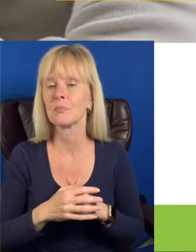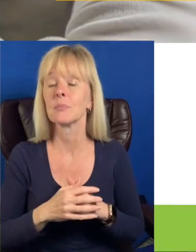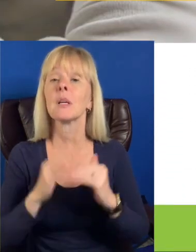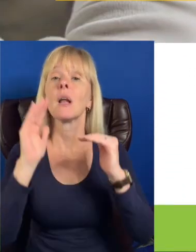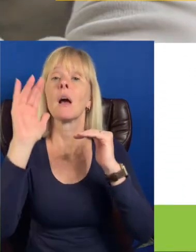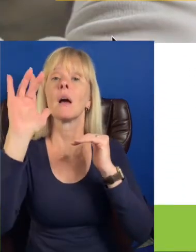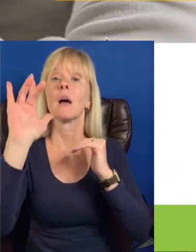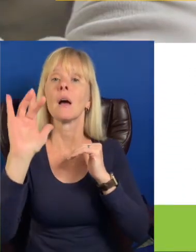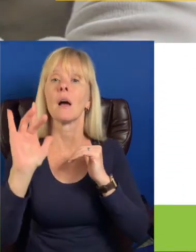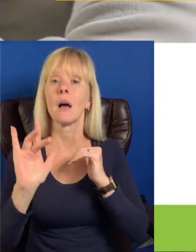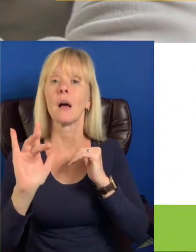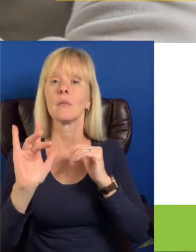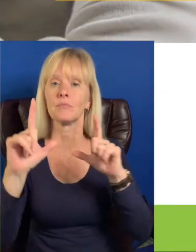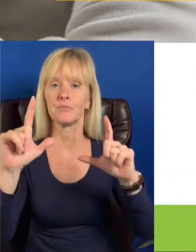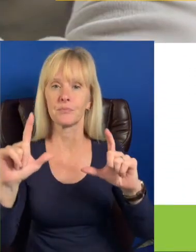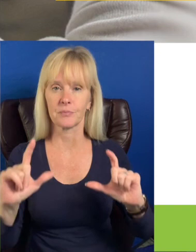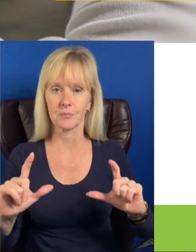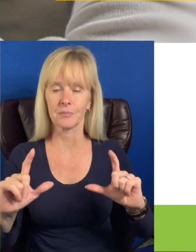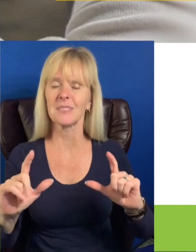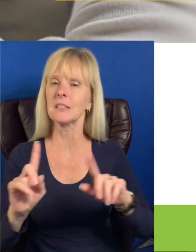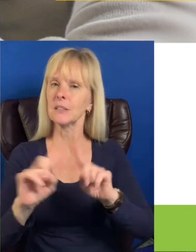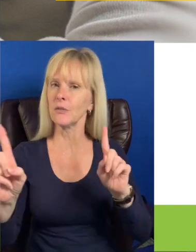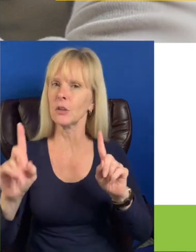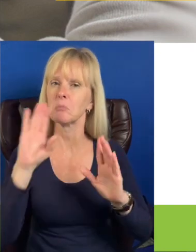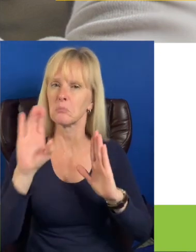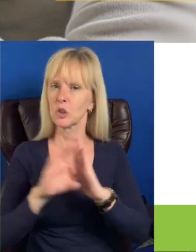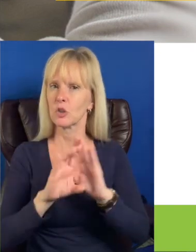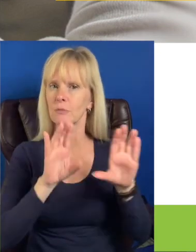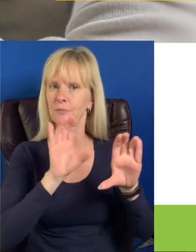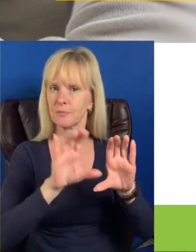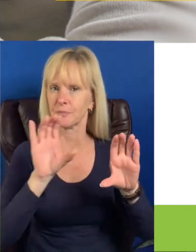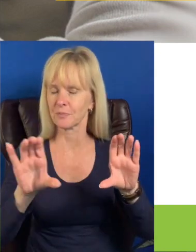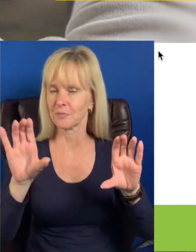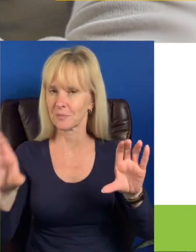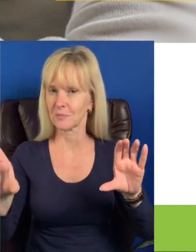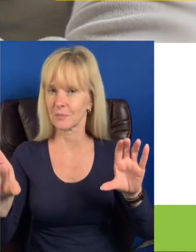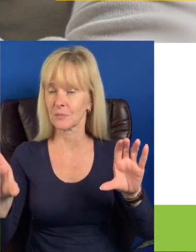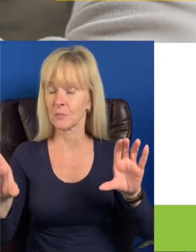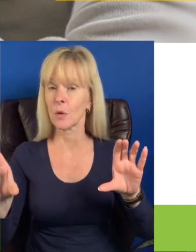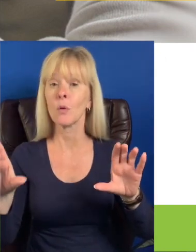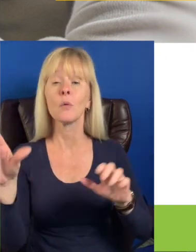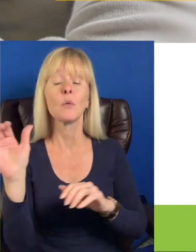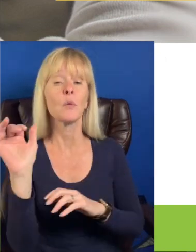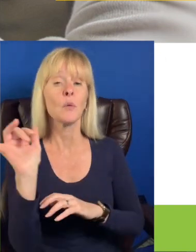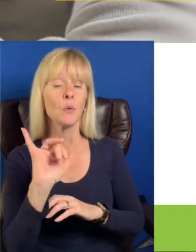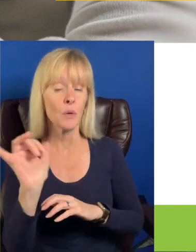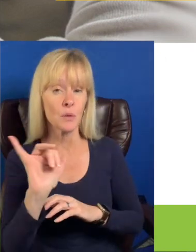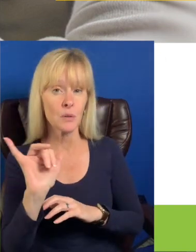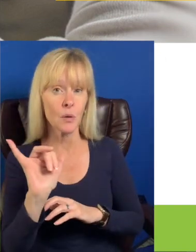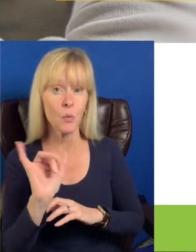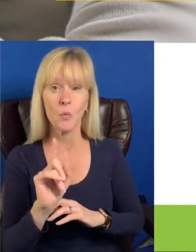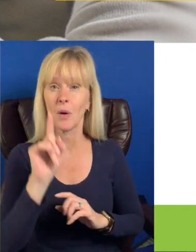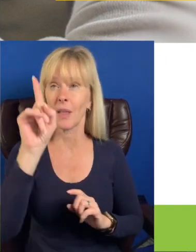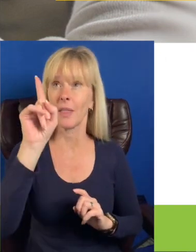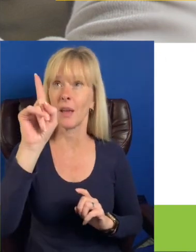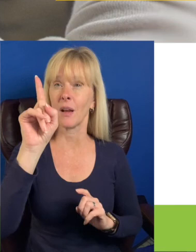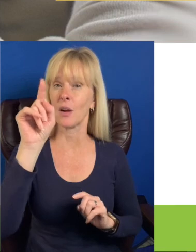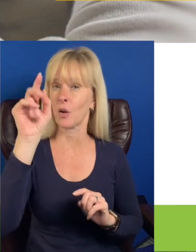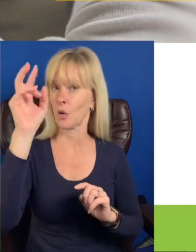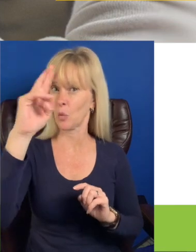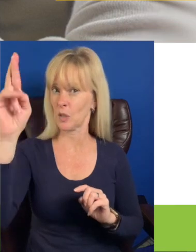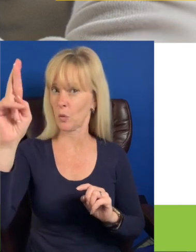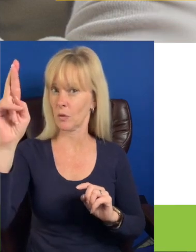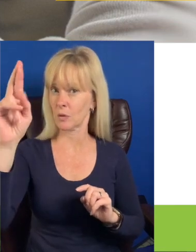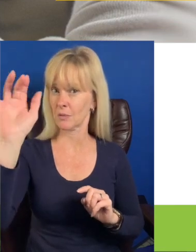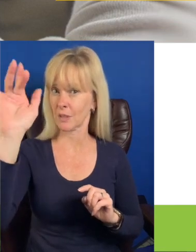on down, we have the different icons. Now these icons can also be found up here